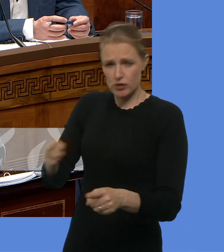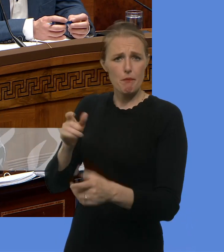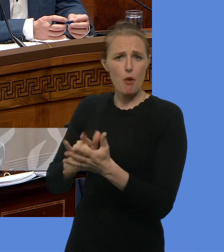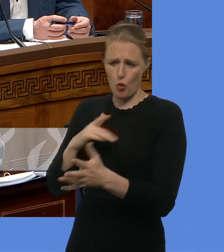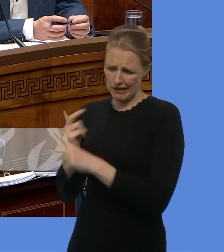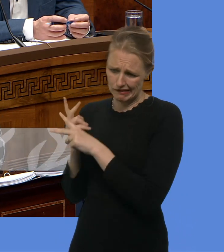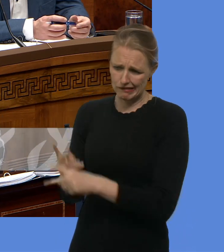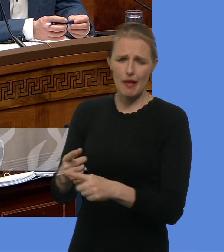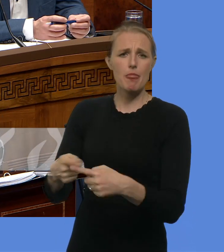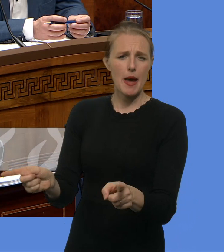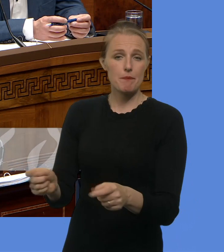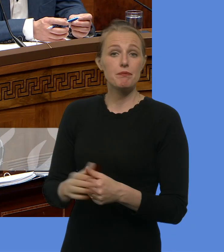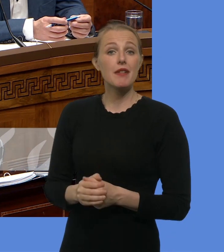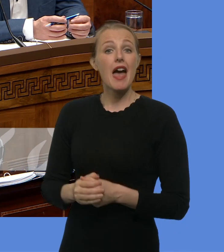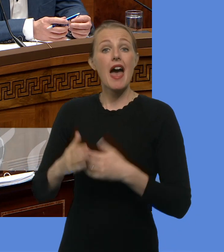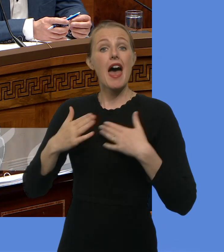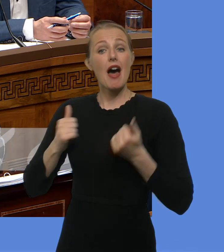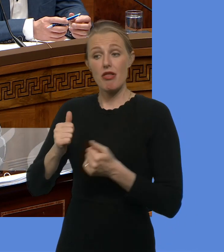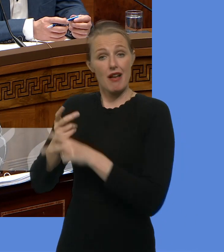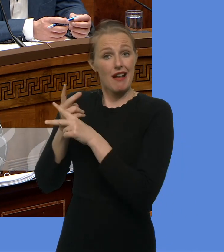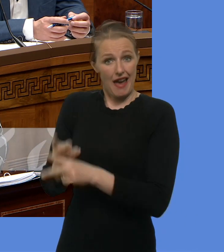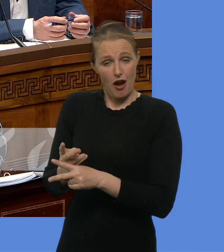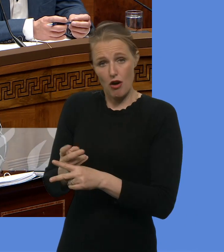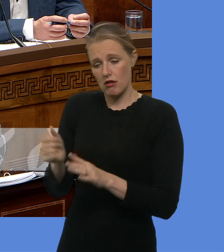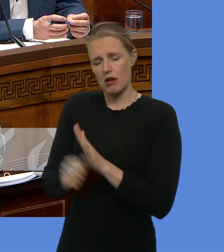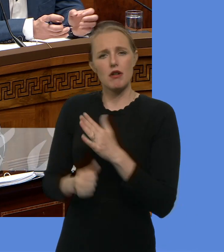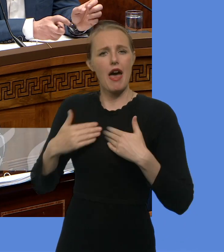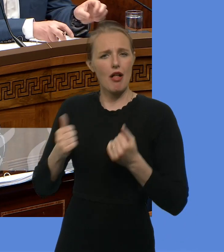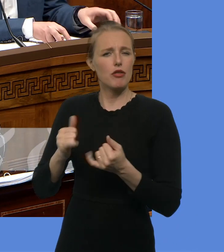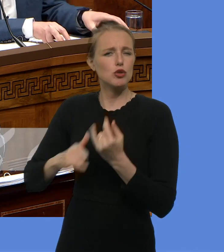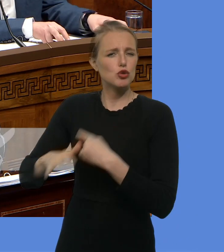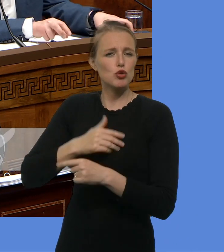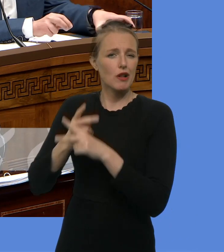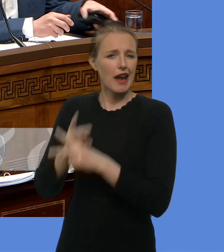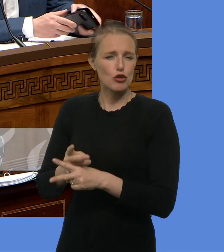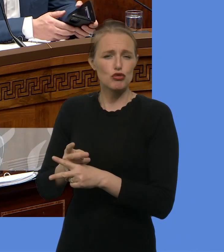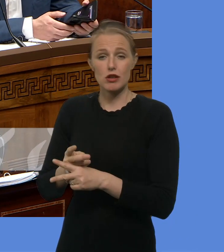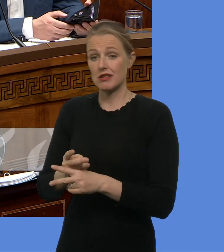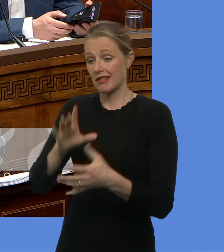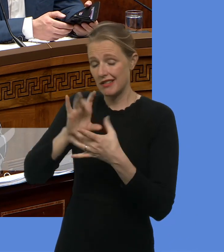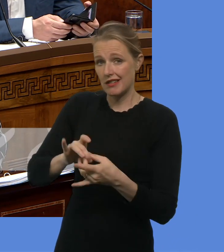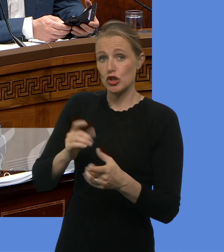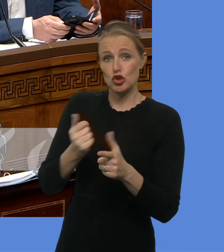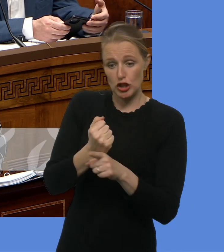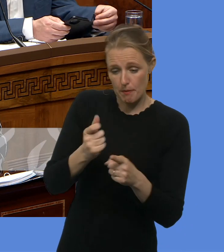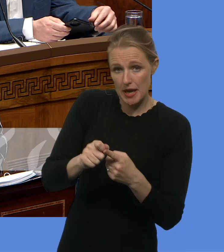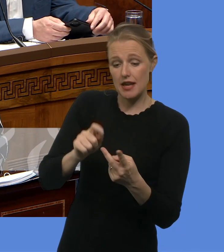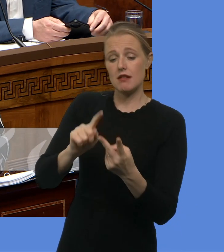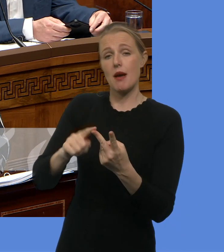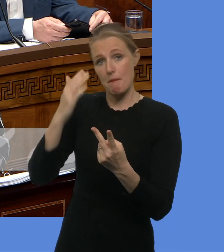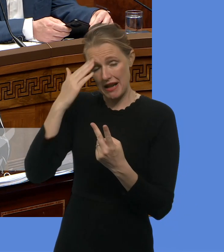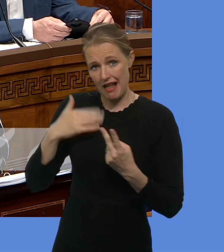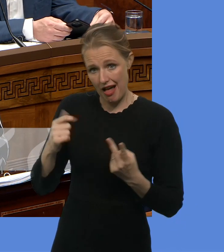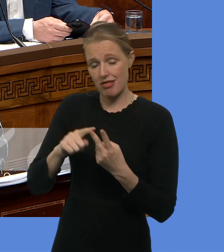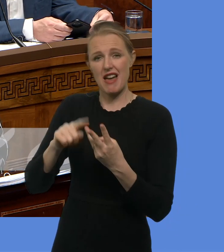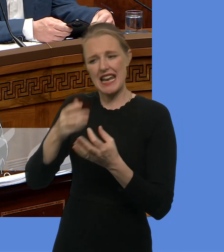Health by the South Eastern Health and Social Care Trust. This includes primary healthcare, mental health care and addiction services. However, I recognise that